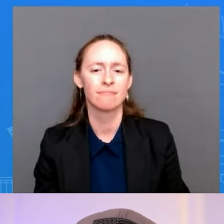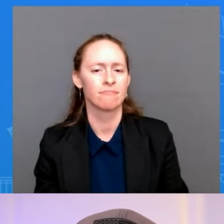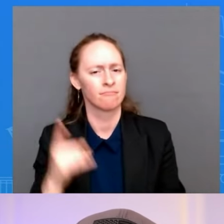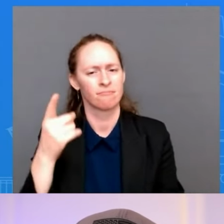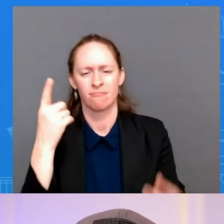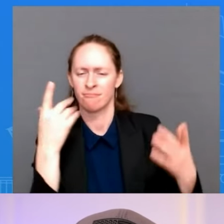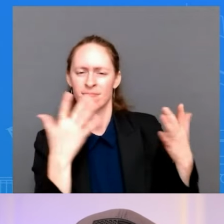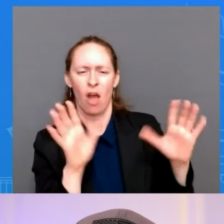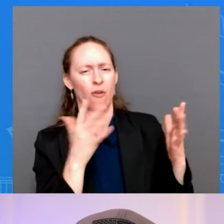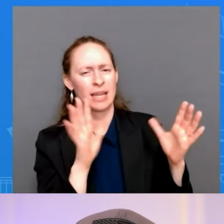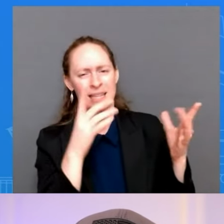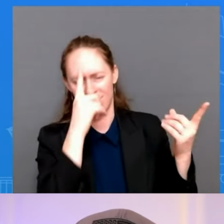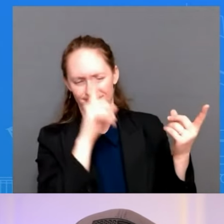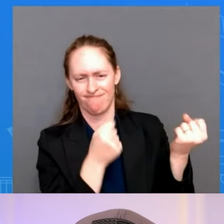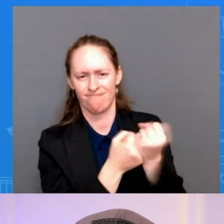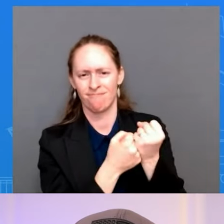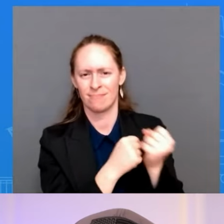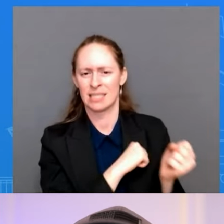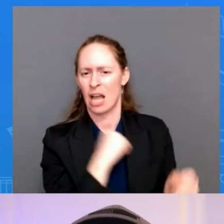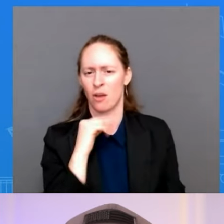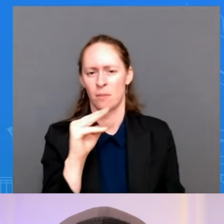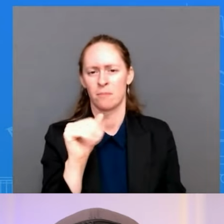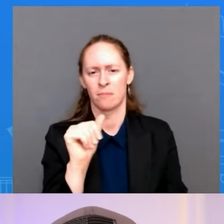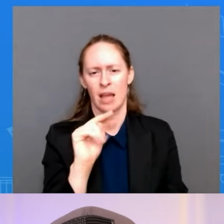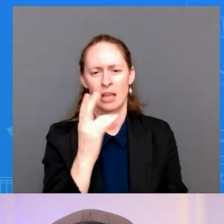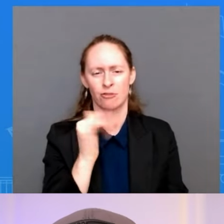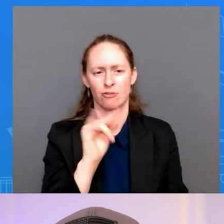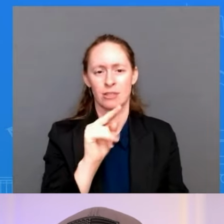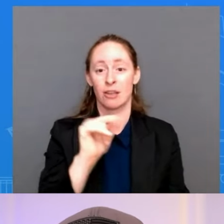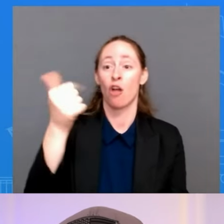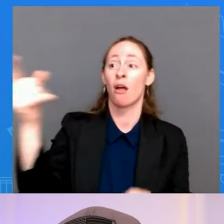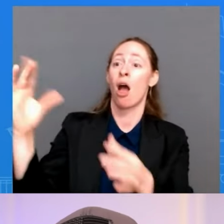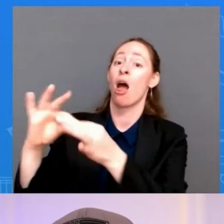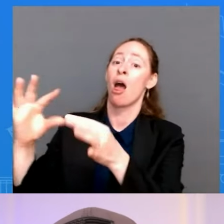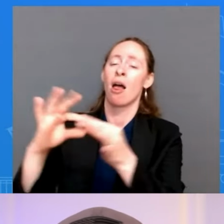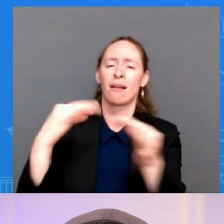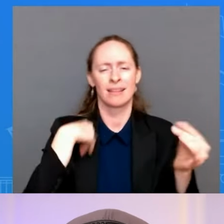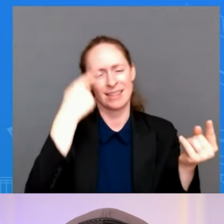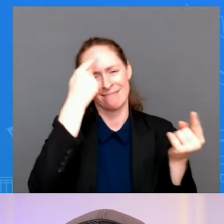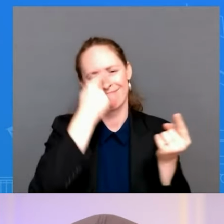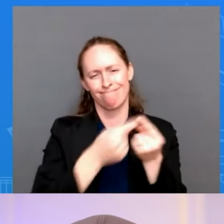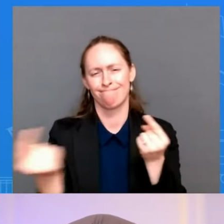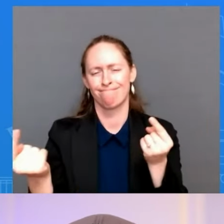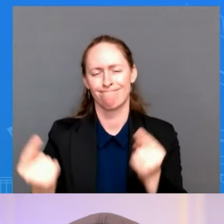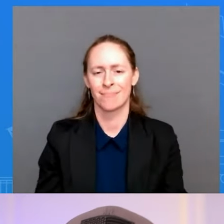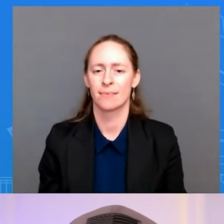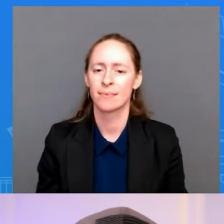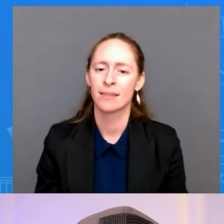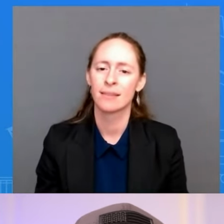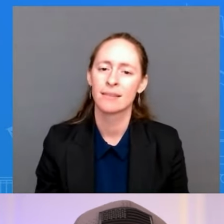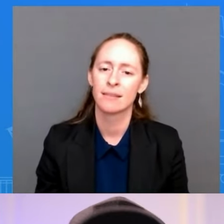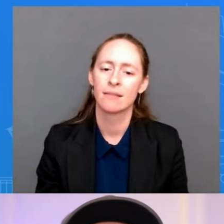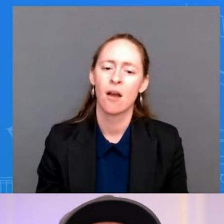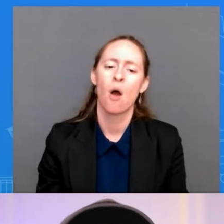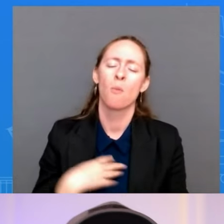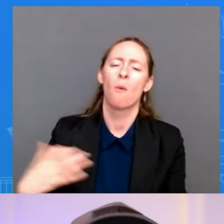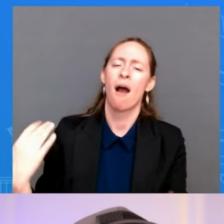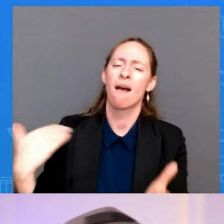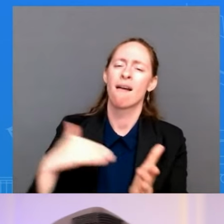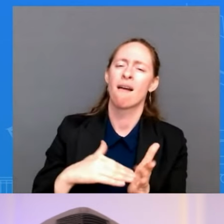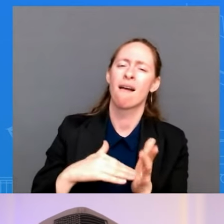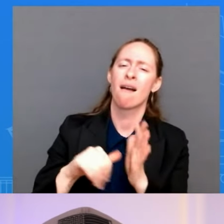of qualified experts, which I'm happy to read out. But I do want to say that it is watch how she spins this.